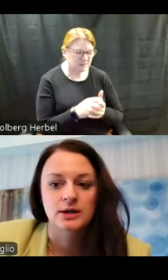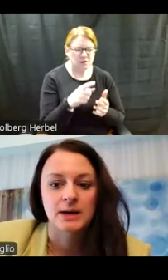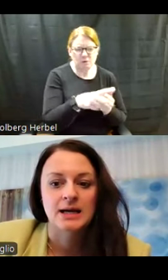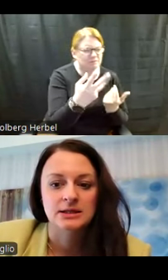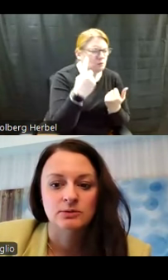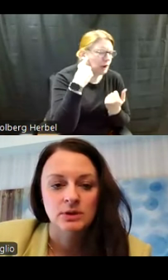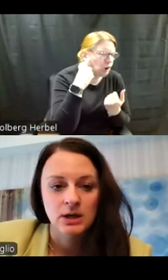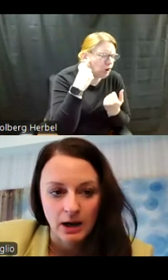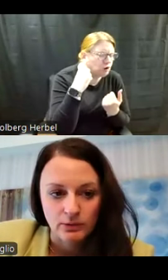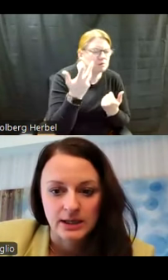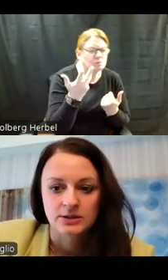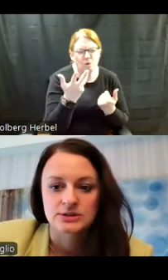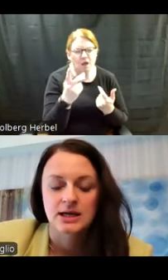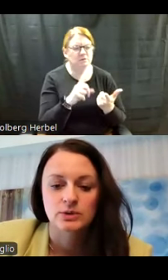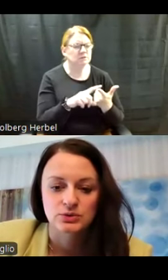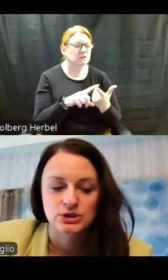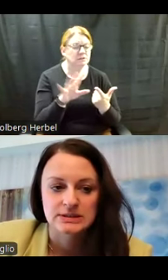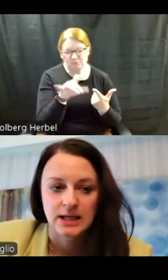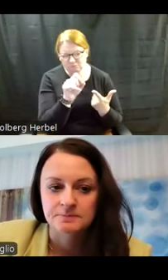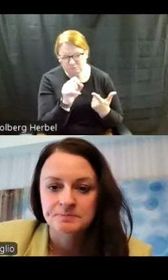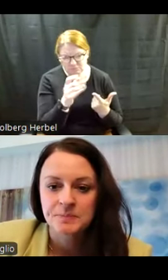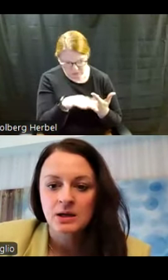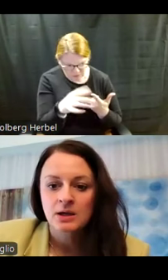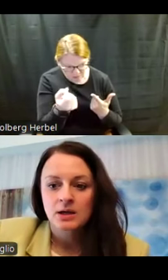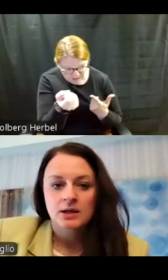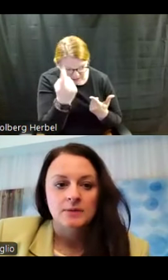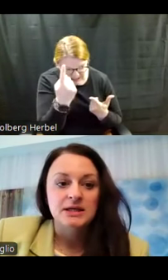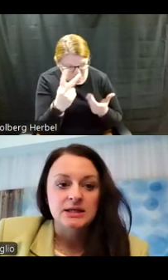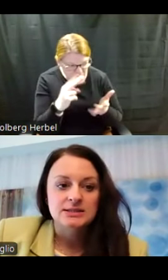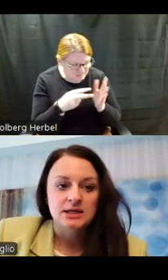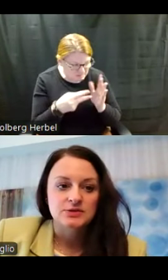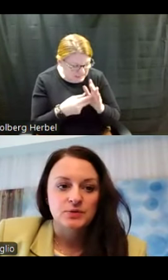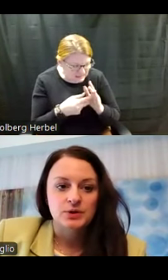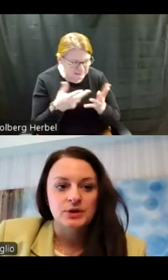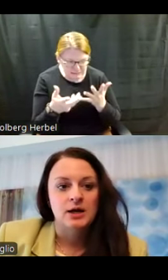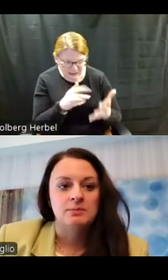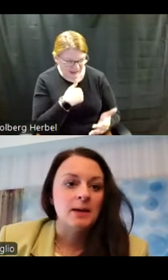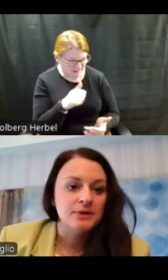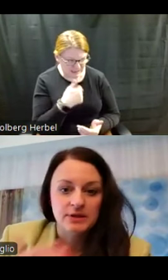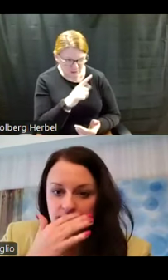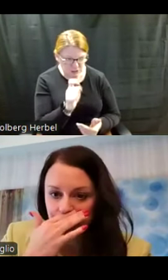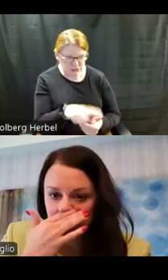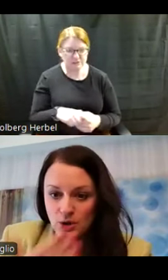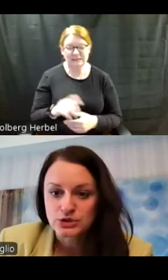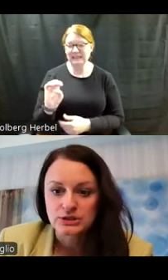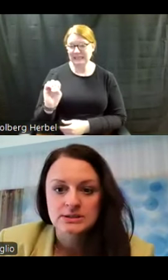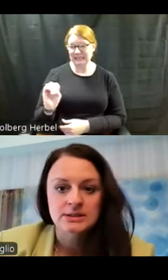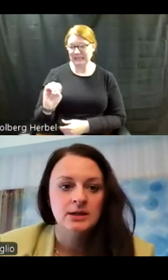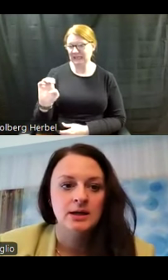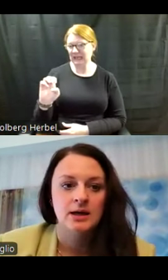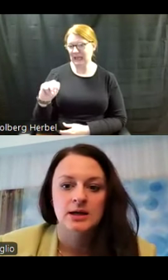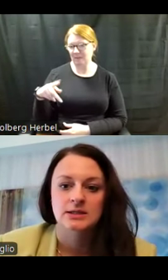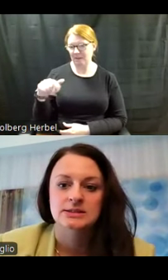heard, asking how they understand what you just said. The E stands for empathy or